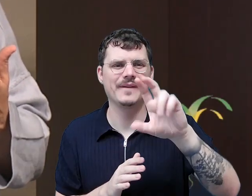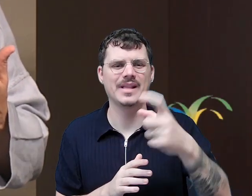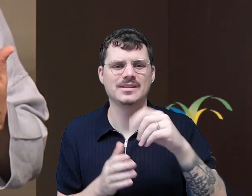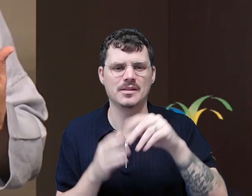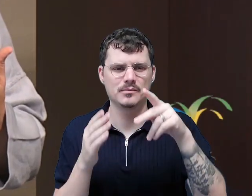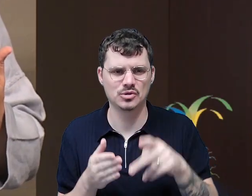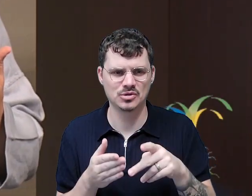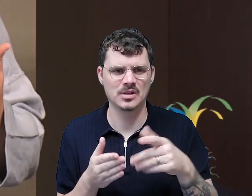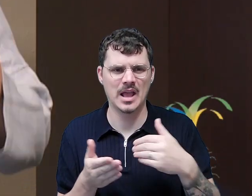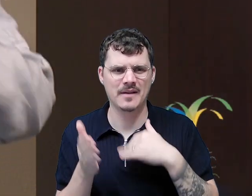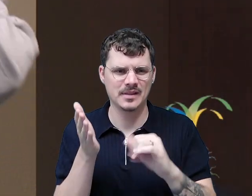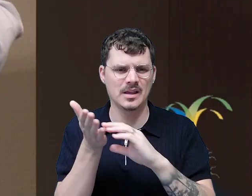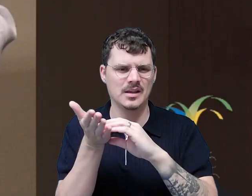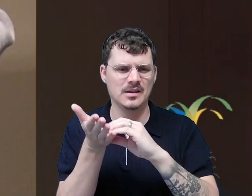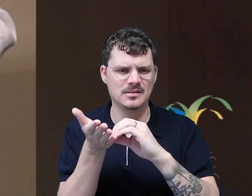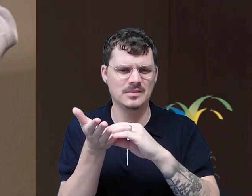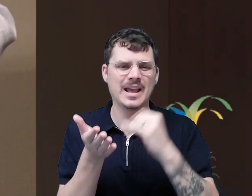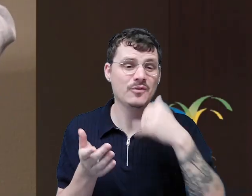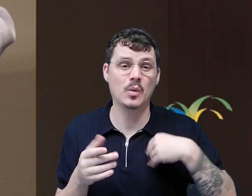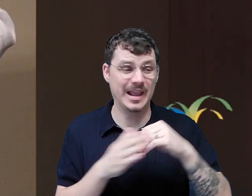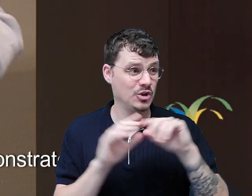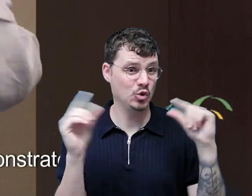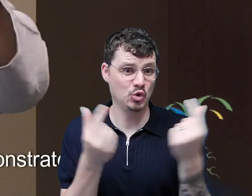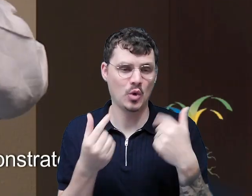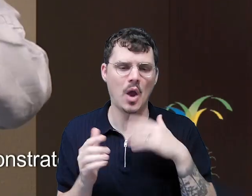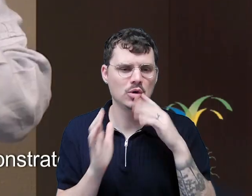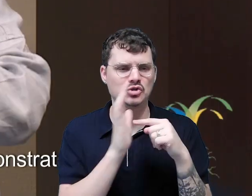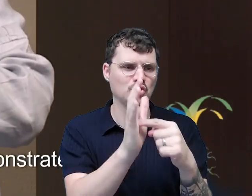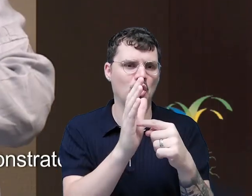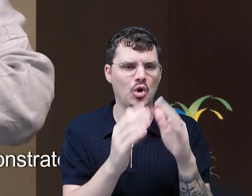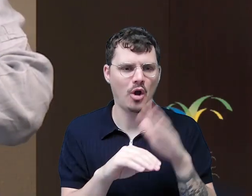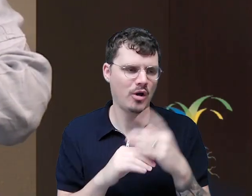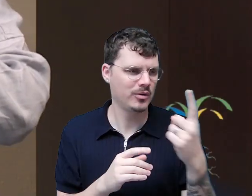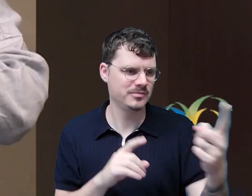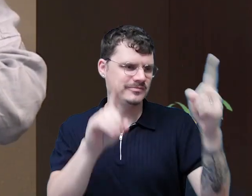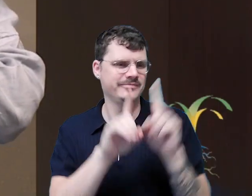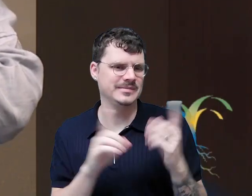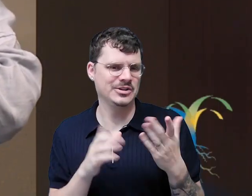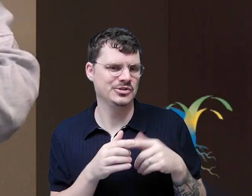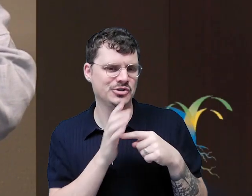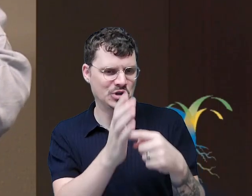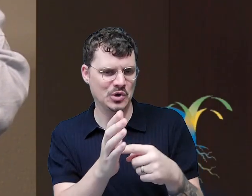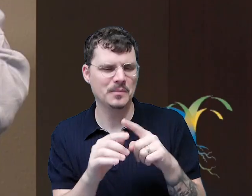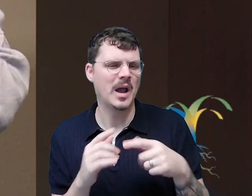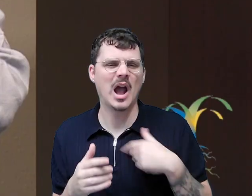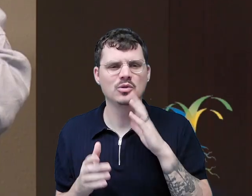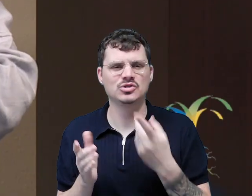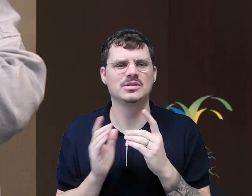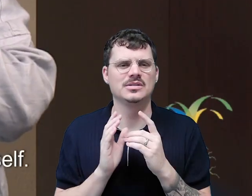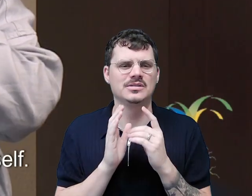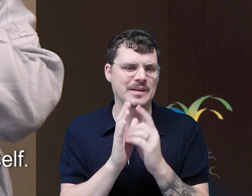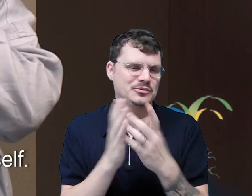reflexes in a person. It's a palmomental reflex. If we were in a group, I would demonstrate on some unsuspecting